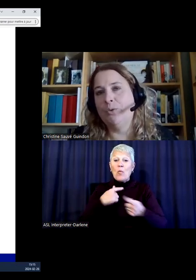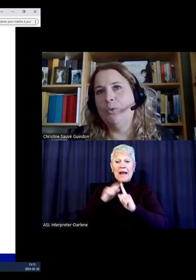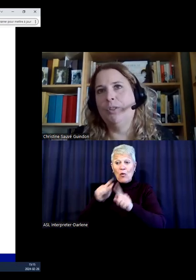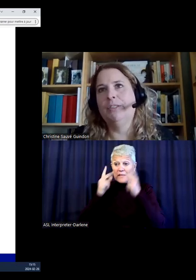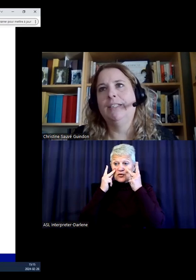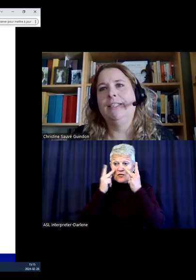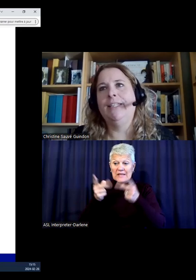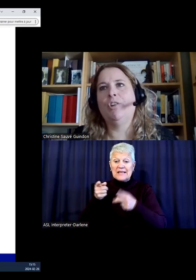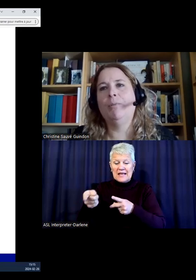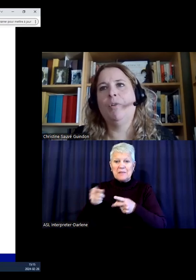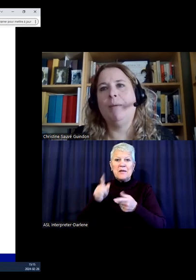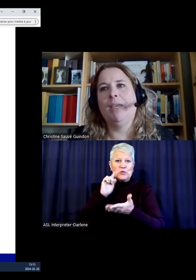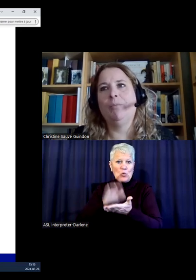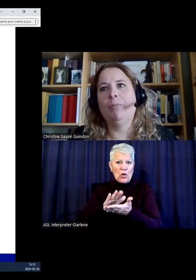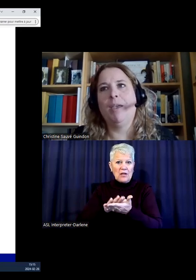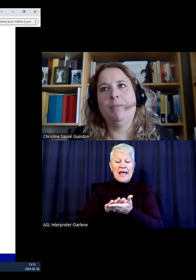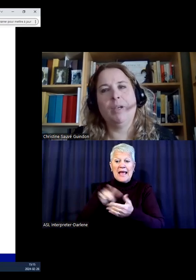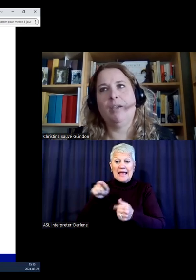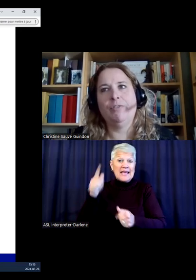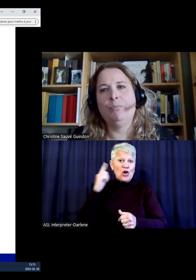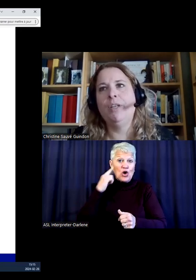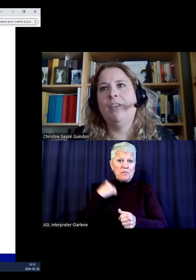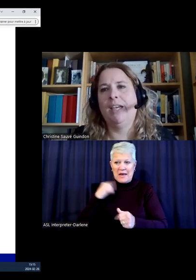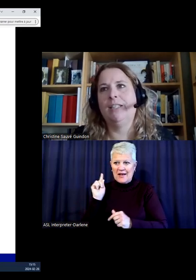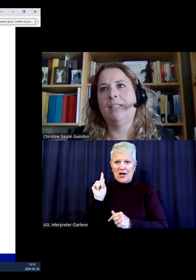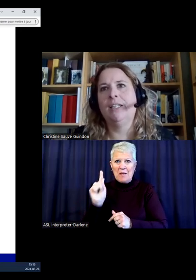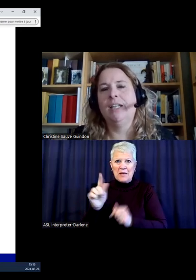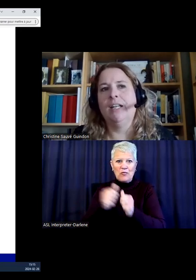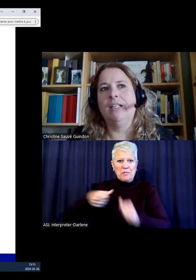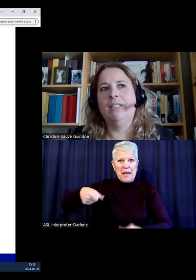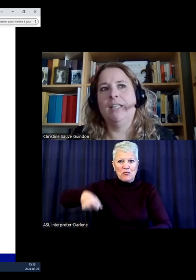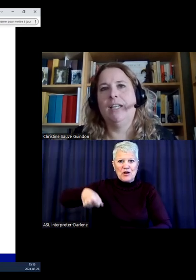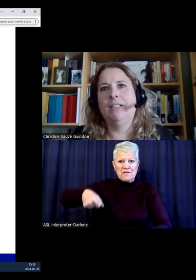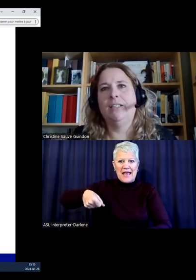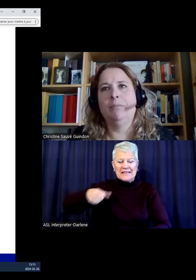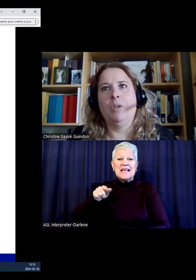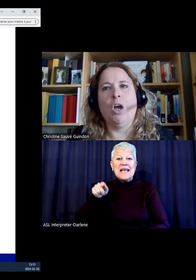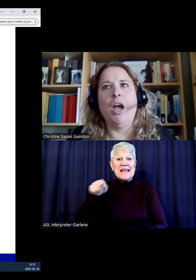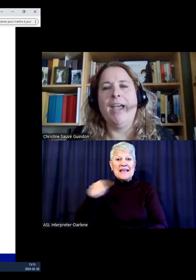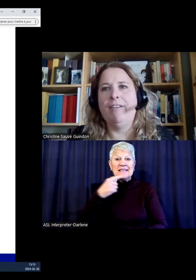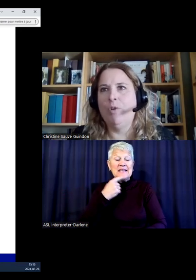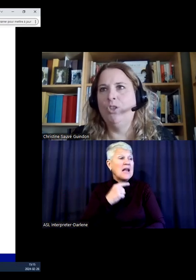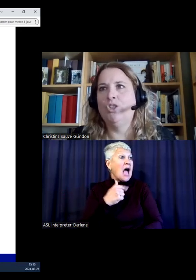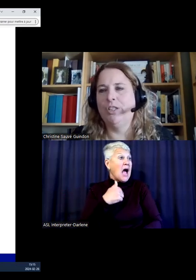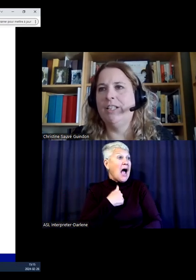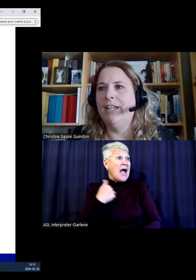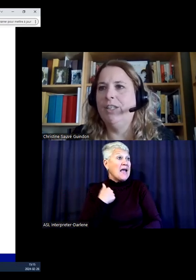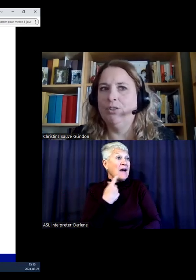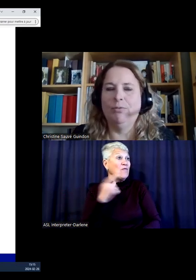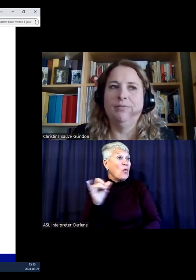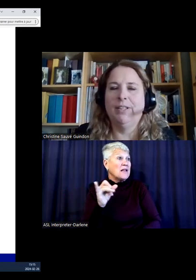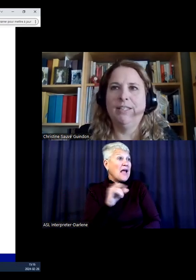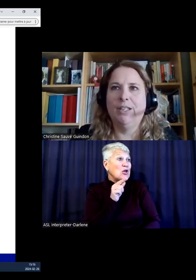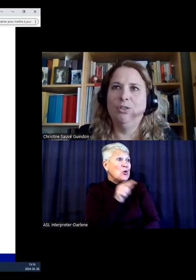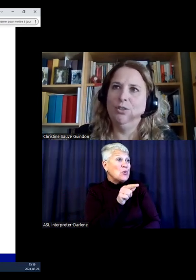at the school, he heard me coming in with my briefcase, and he said, I have one just like